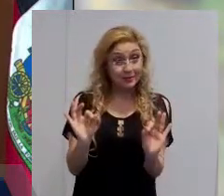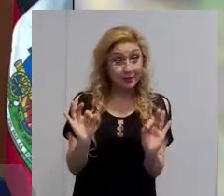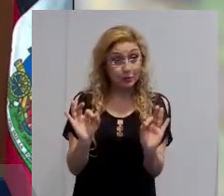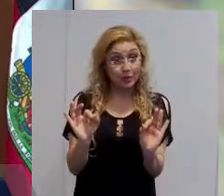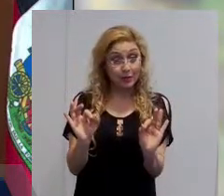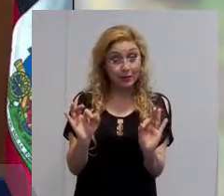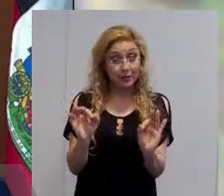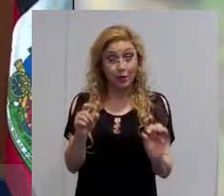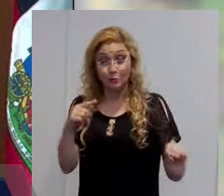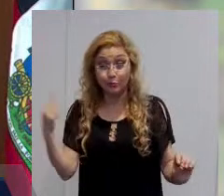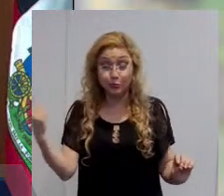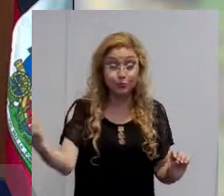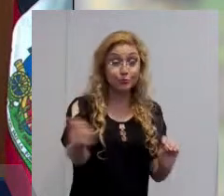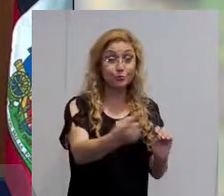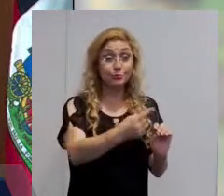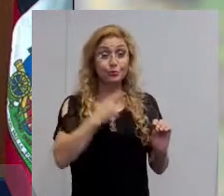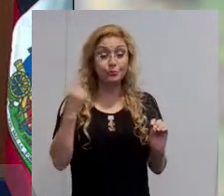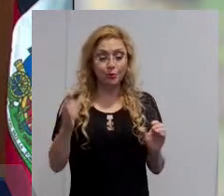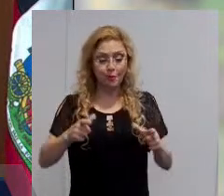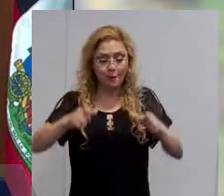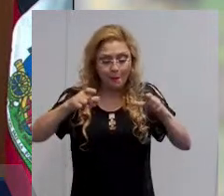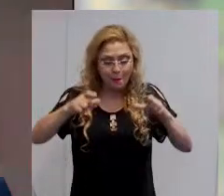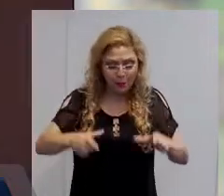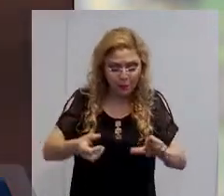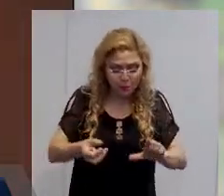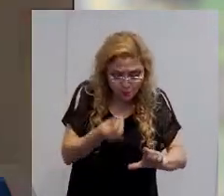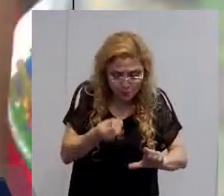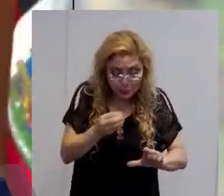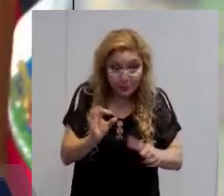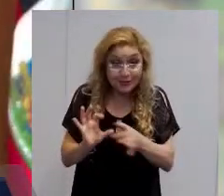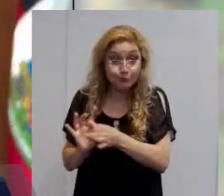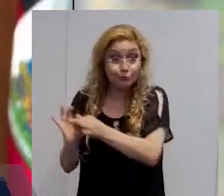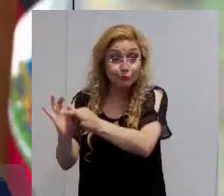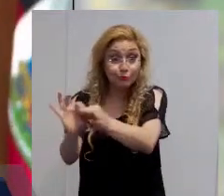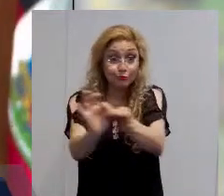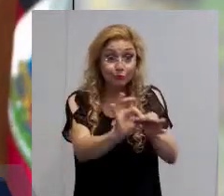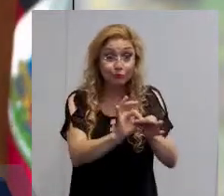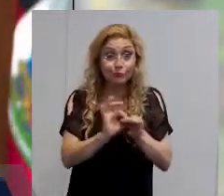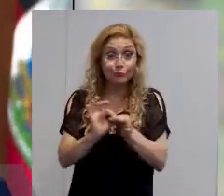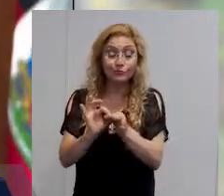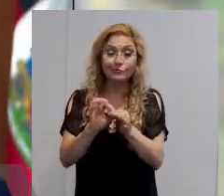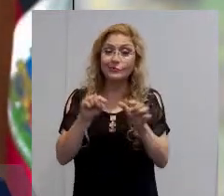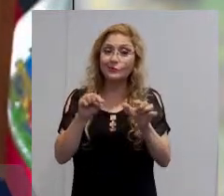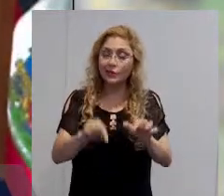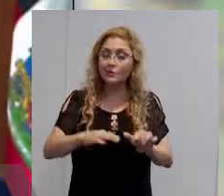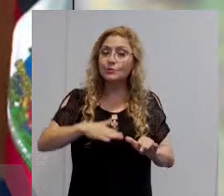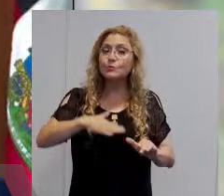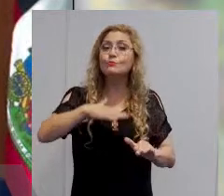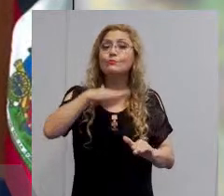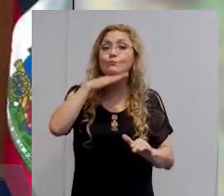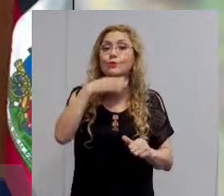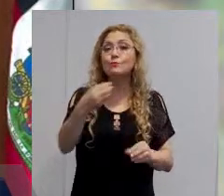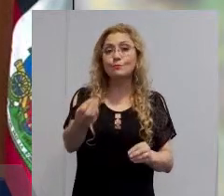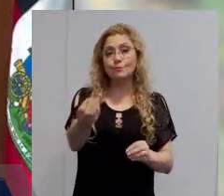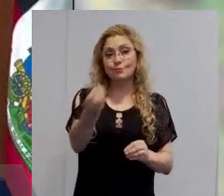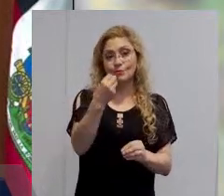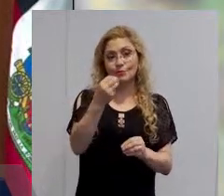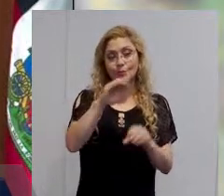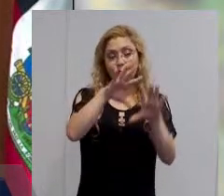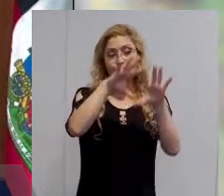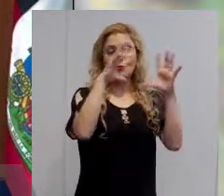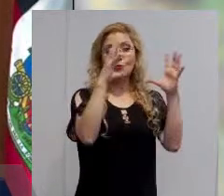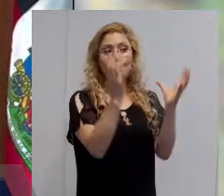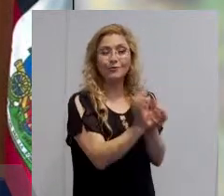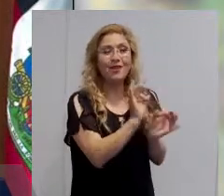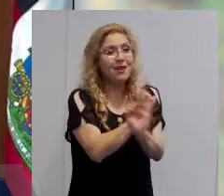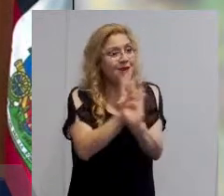will be difficult. But to ensure that the plate will be on the table with everyone's collaboration, that is sufficient to feed